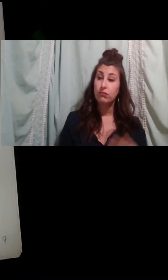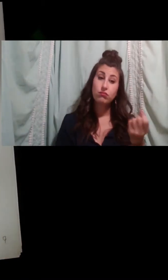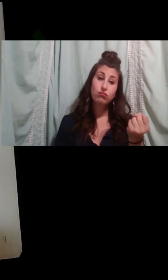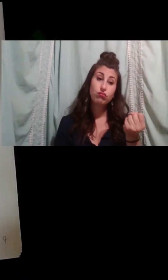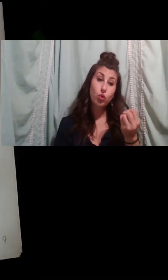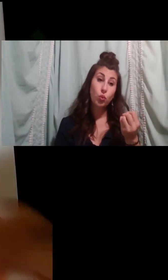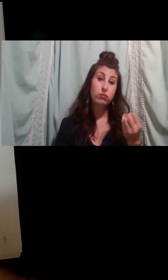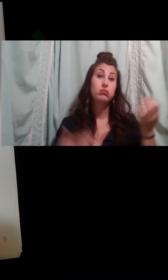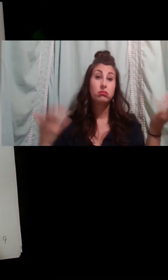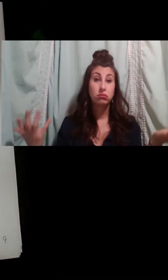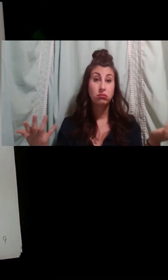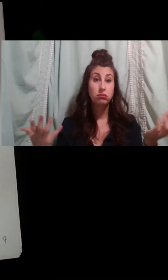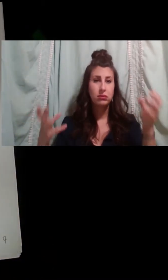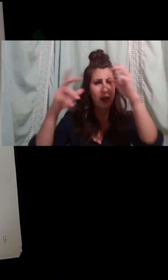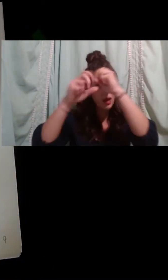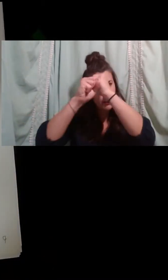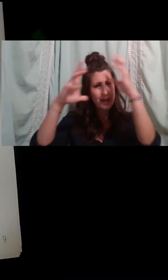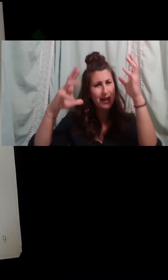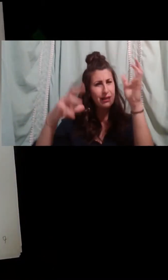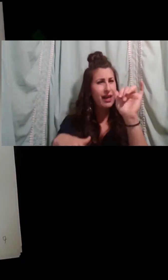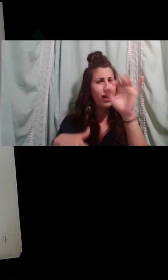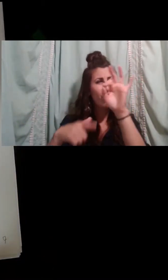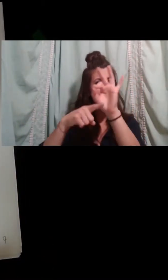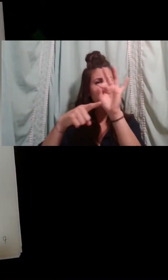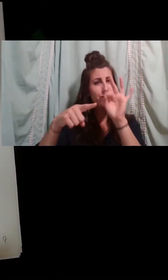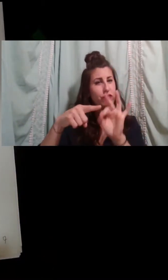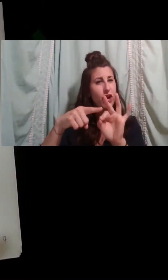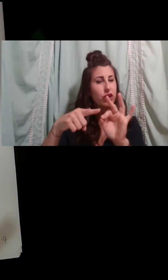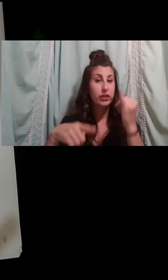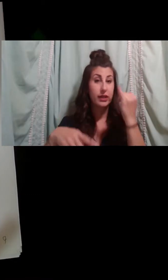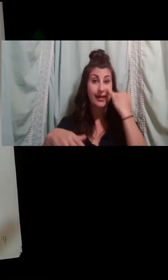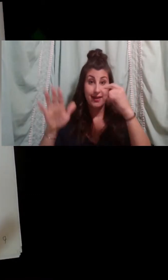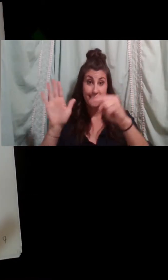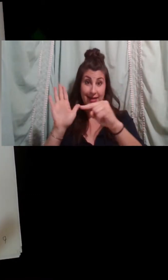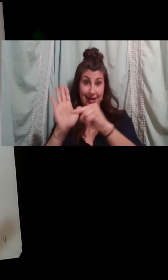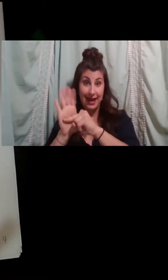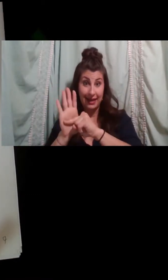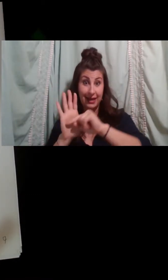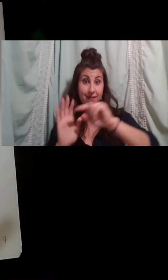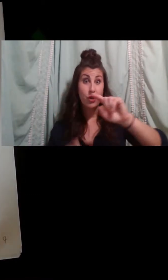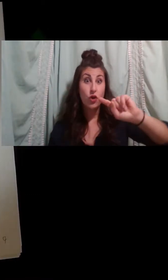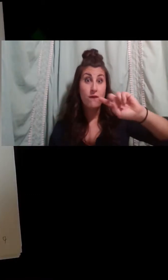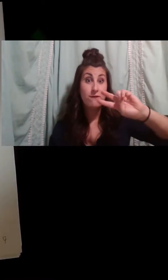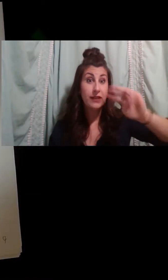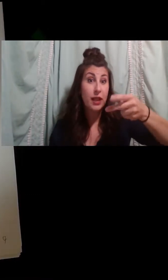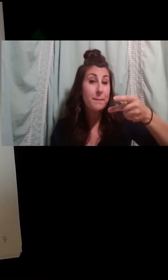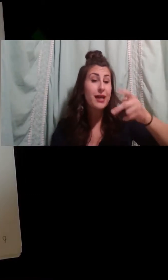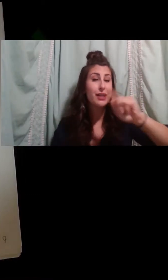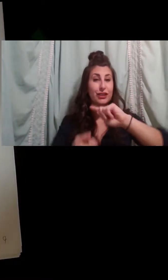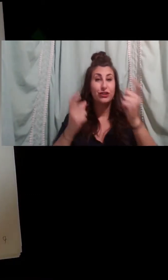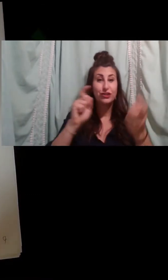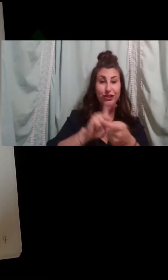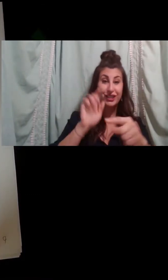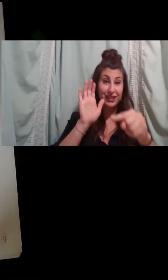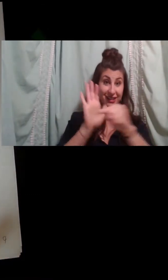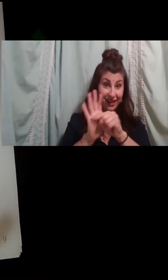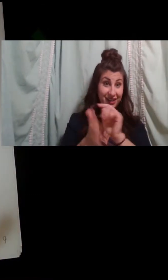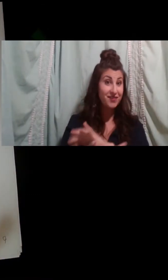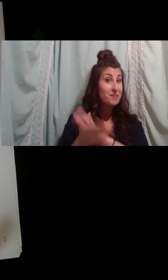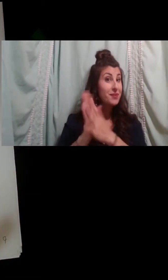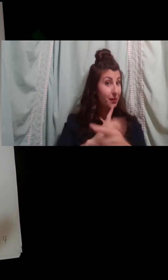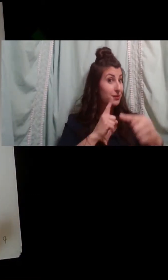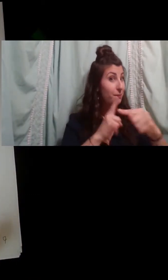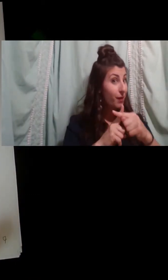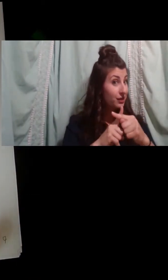So think of it as a fraction. If it's negative, you flip it and change the negative